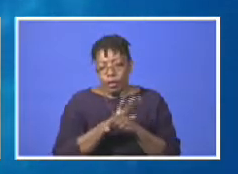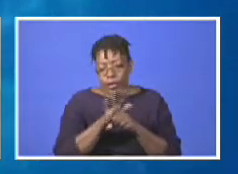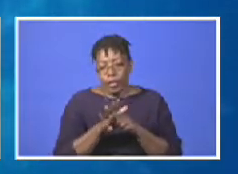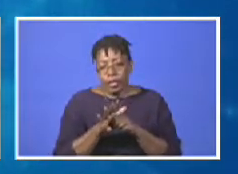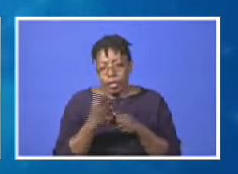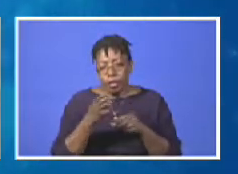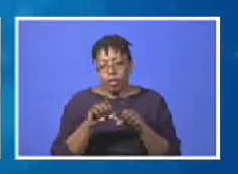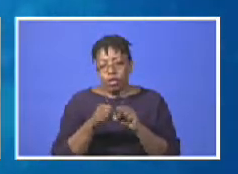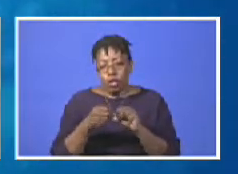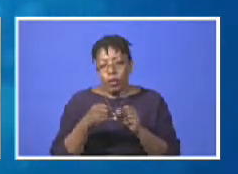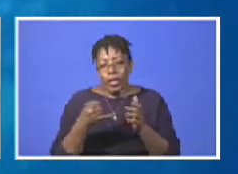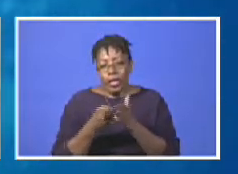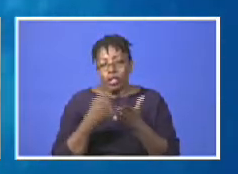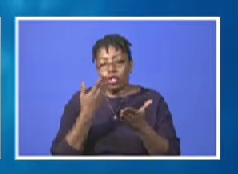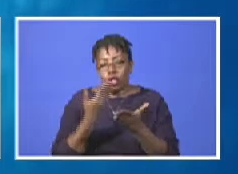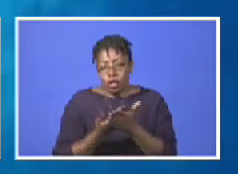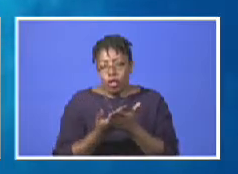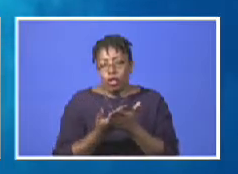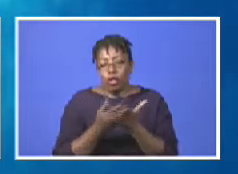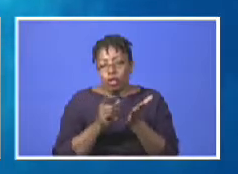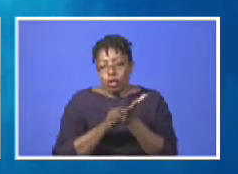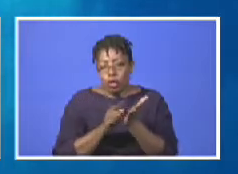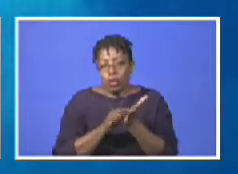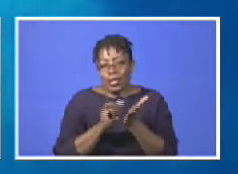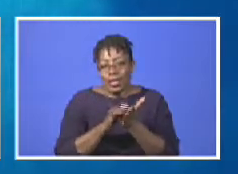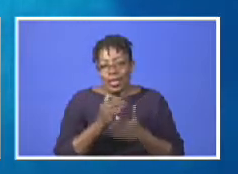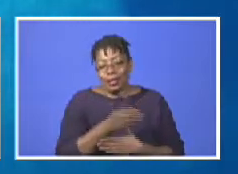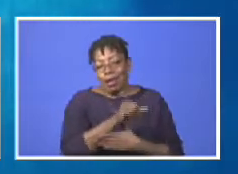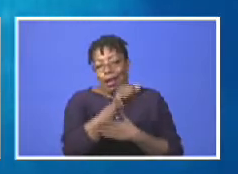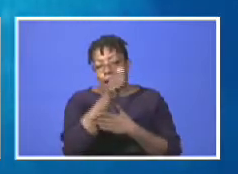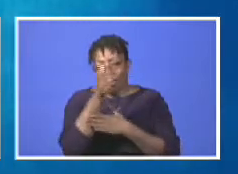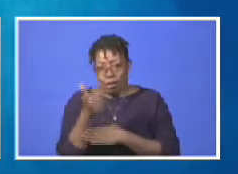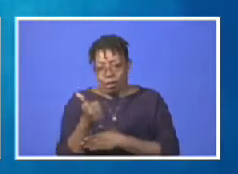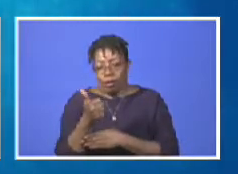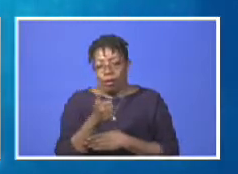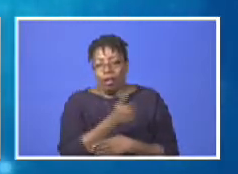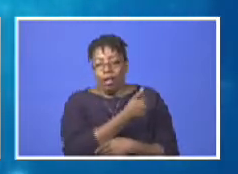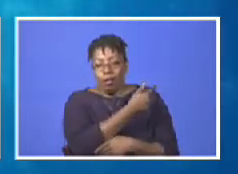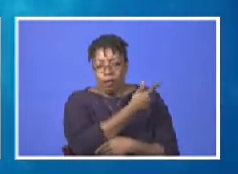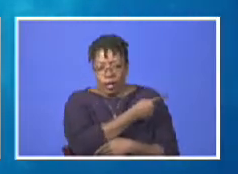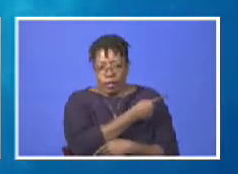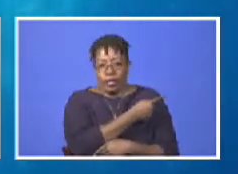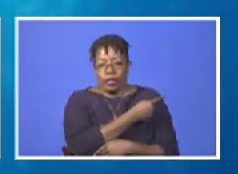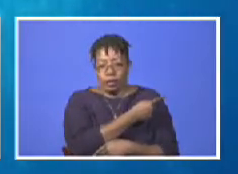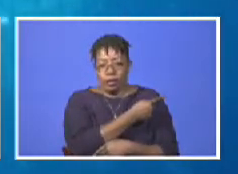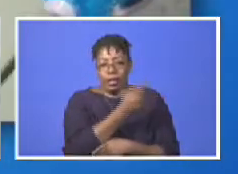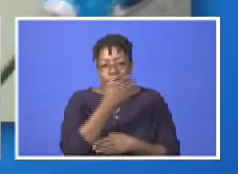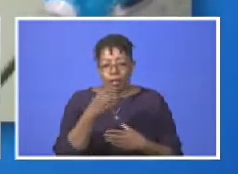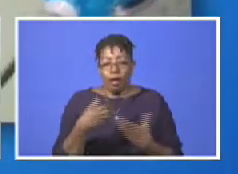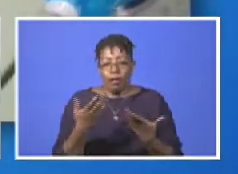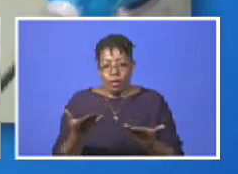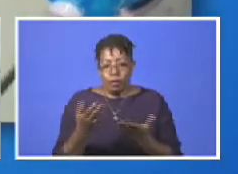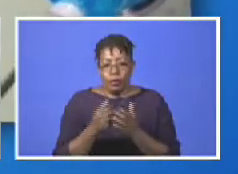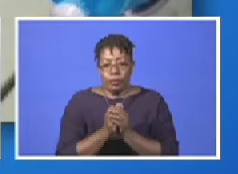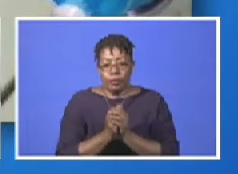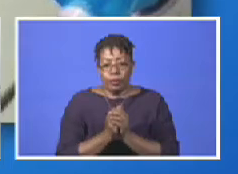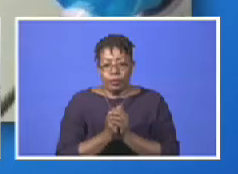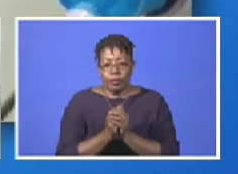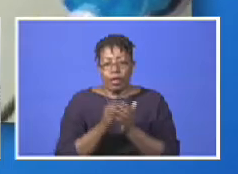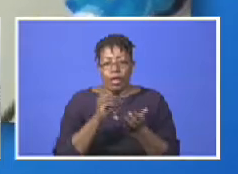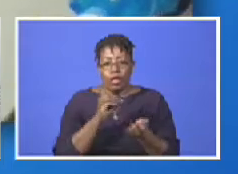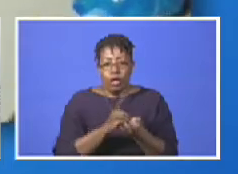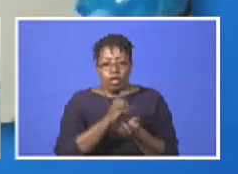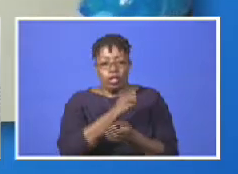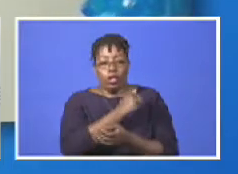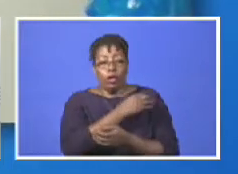So it is good news indeed that there are other vaccines that are becoming available. Well, Dr. Forbes